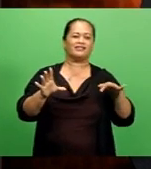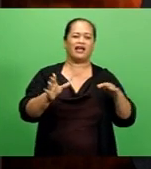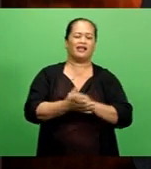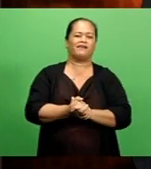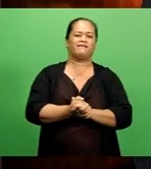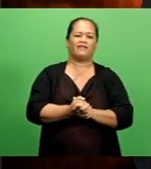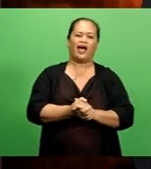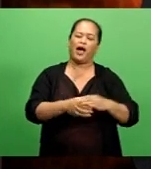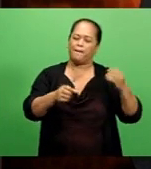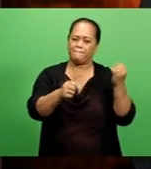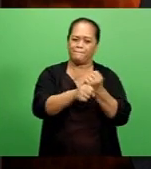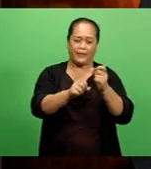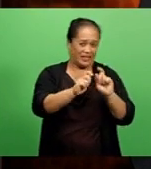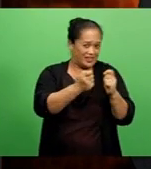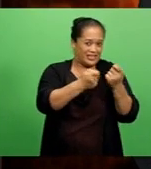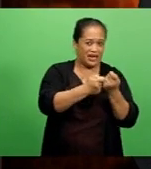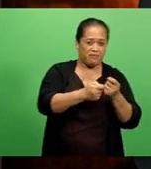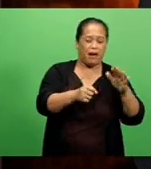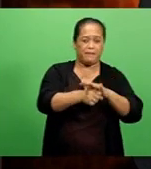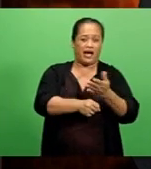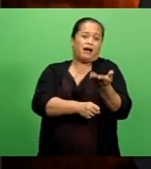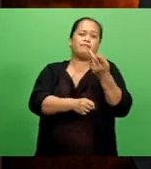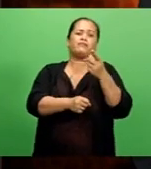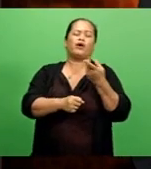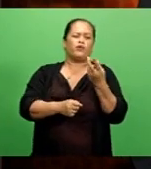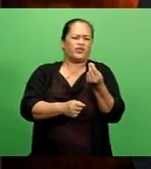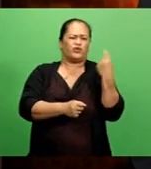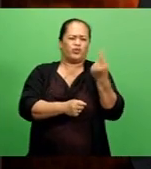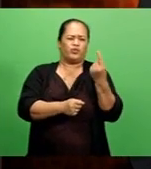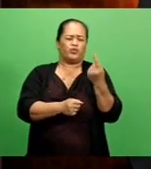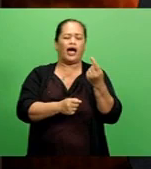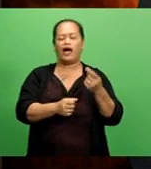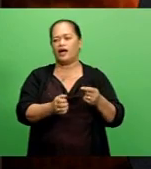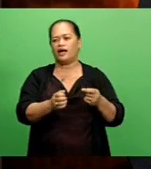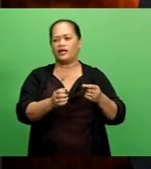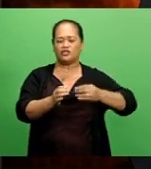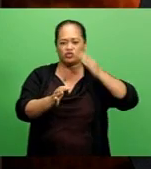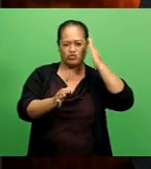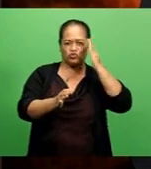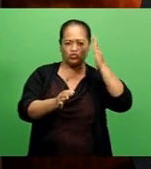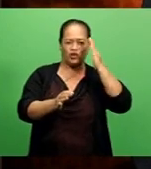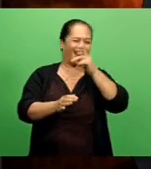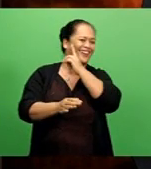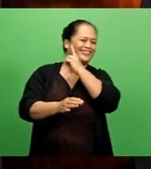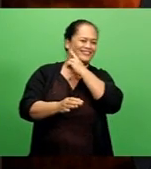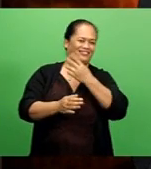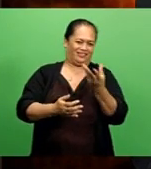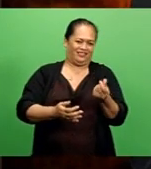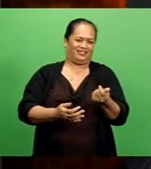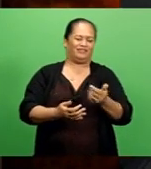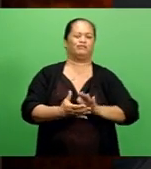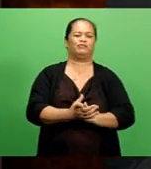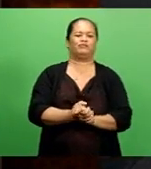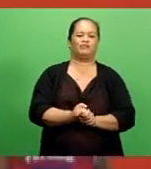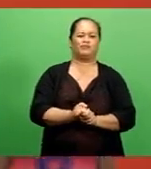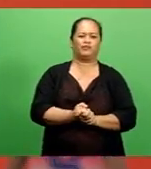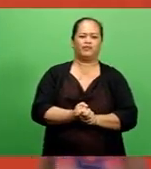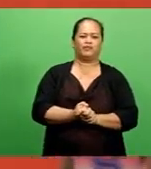School students is preparing for a tough battle against the Lions in the final tomorrow. Tali Matairakula reports.